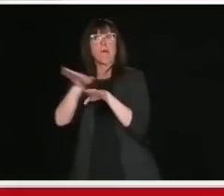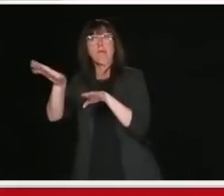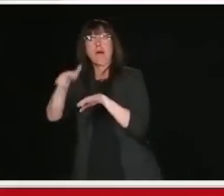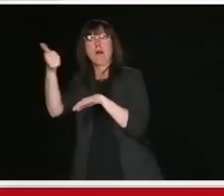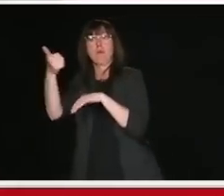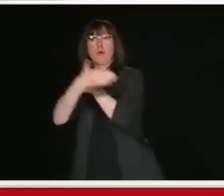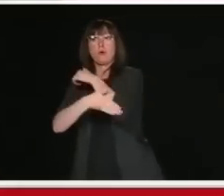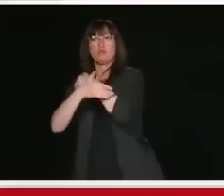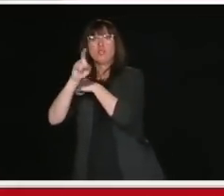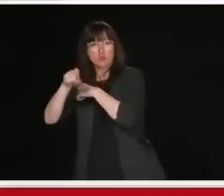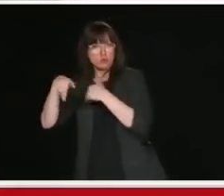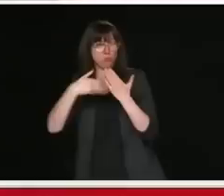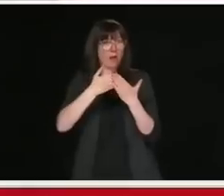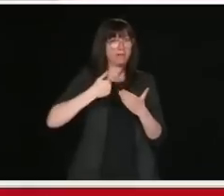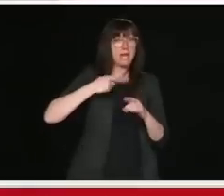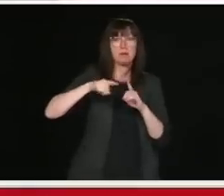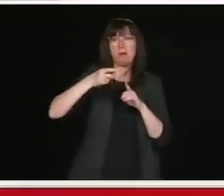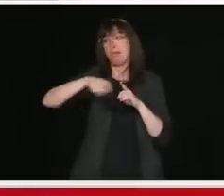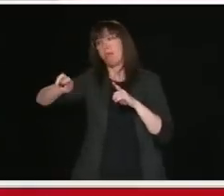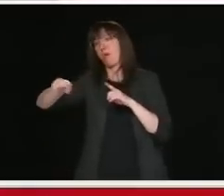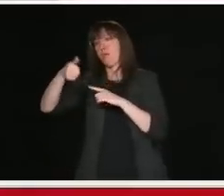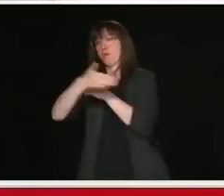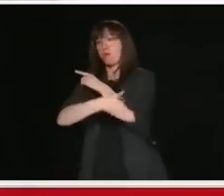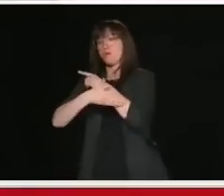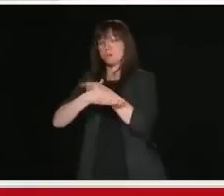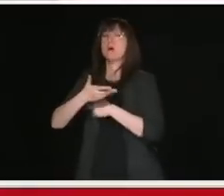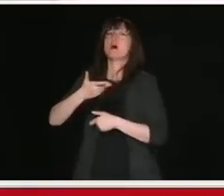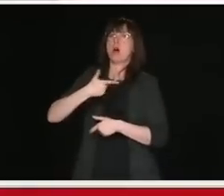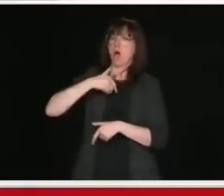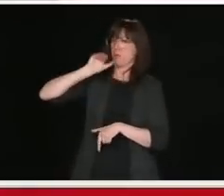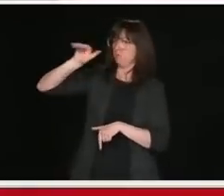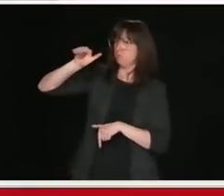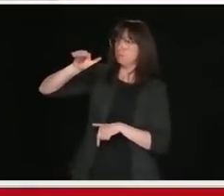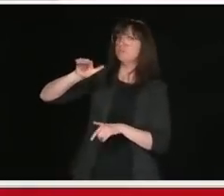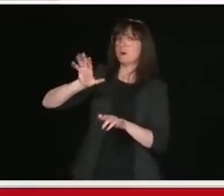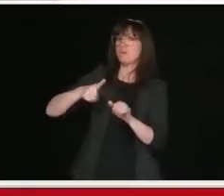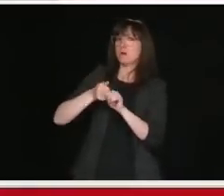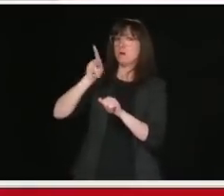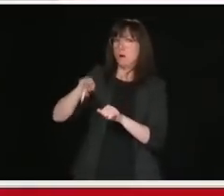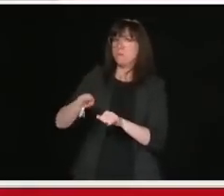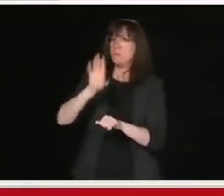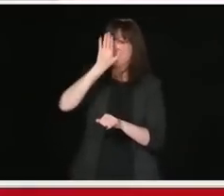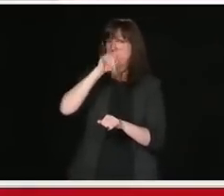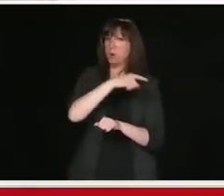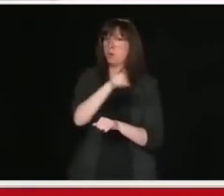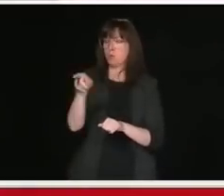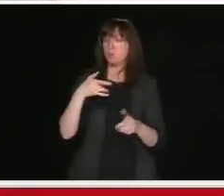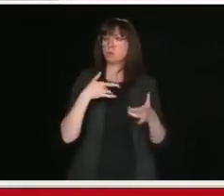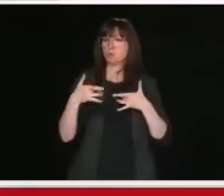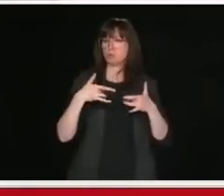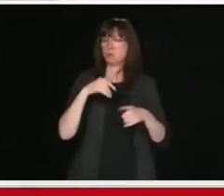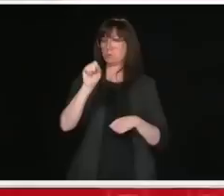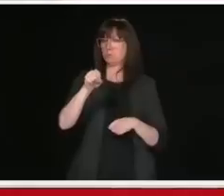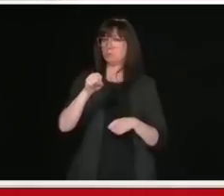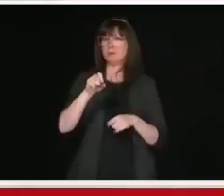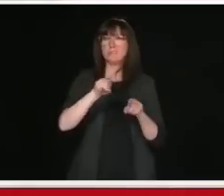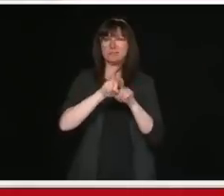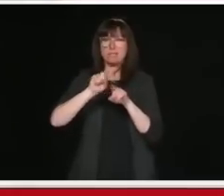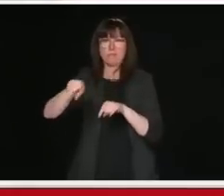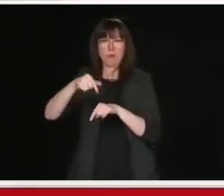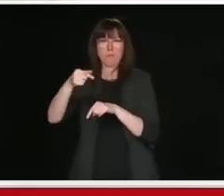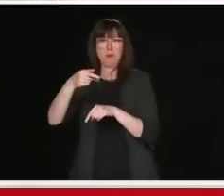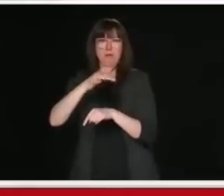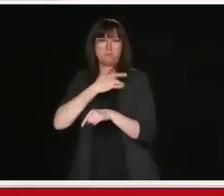in to another place than in Canada, and we will do we will look at this and follow up with the